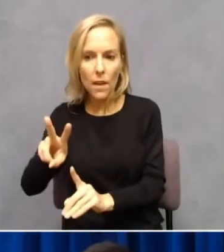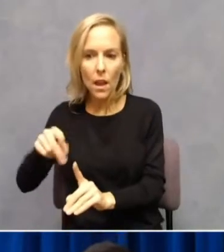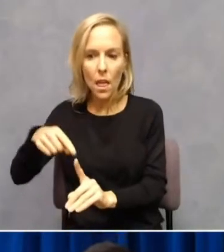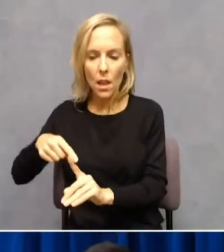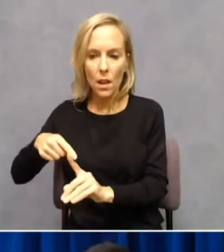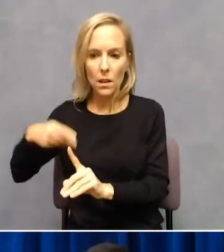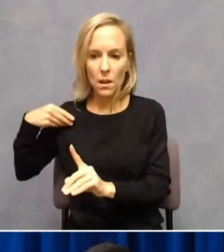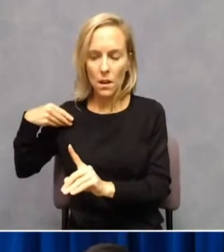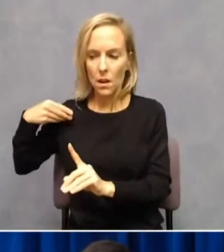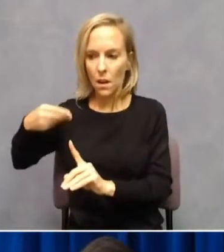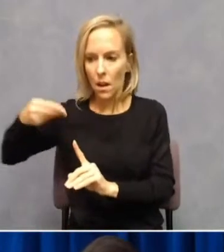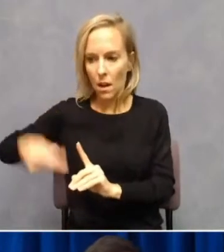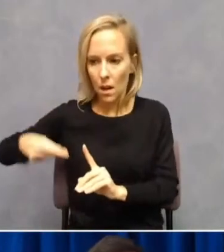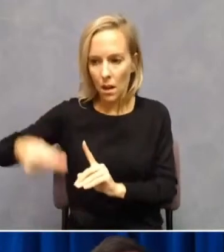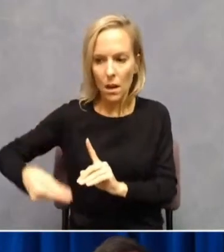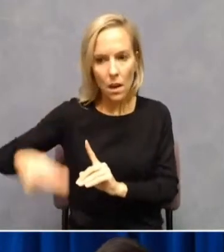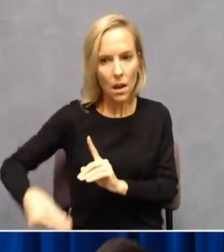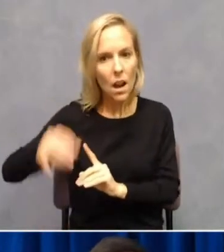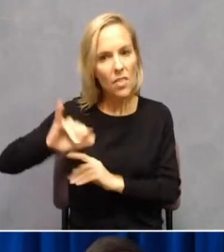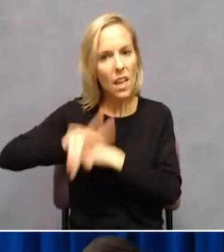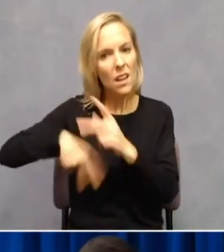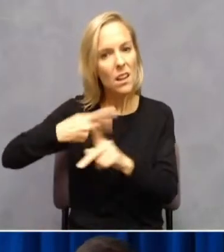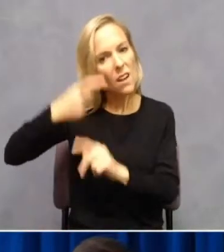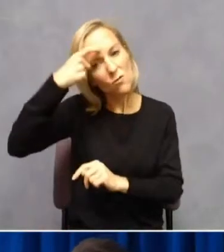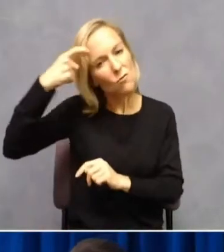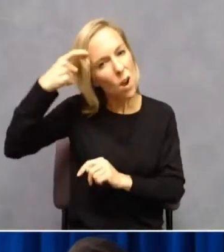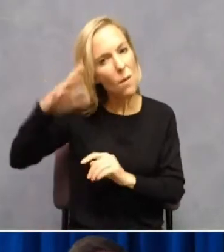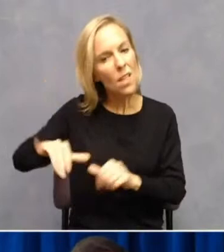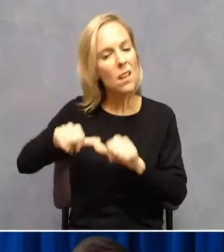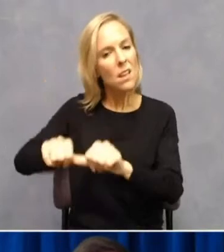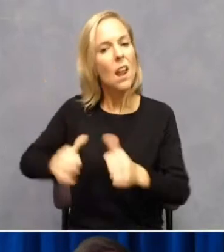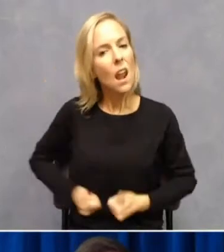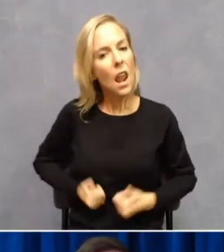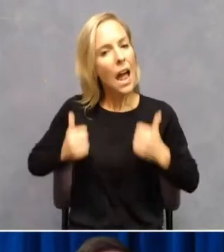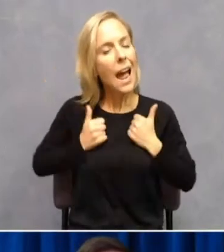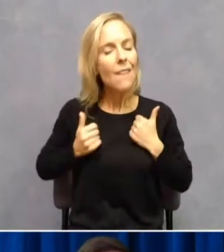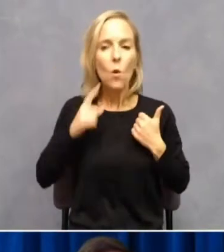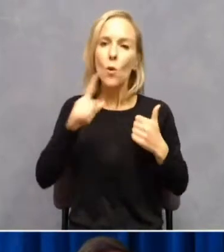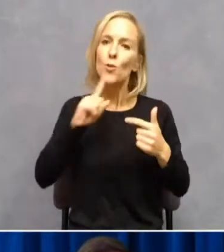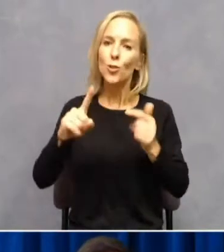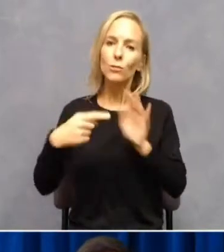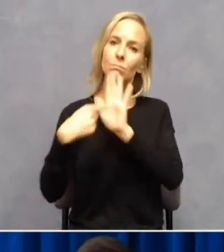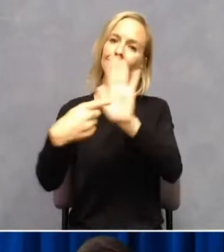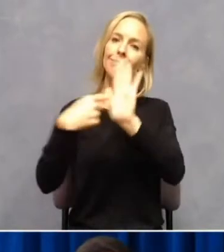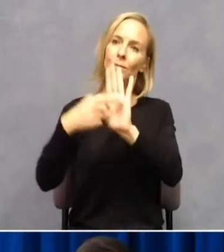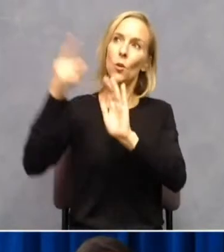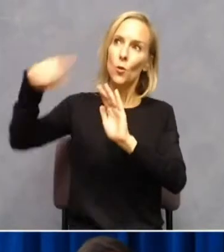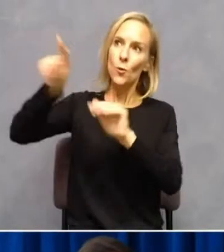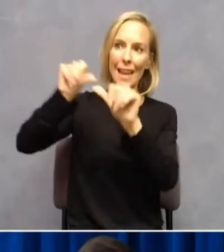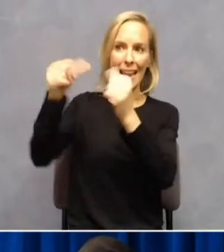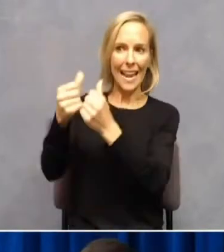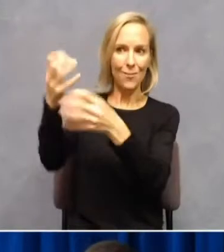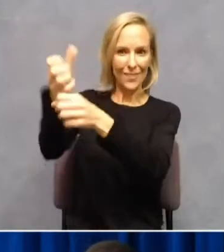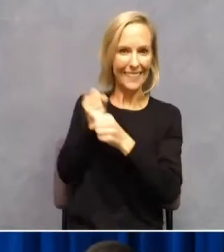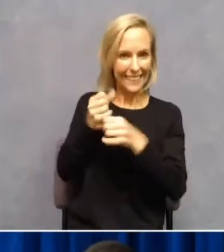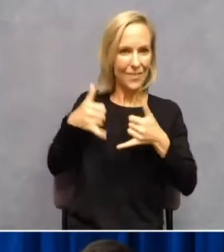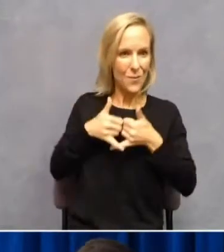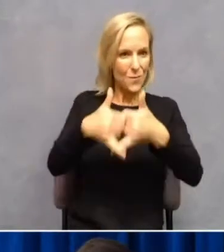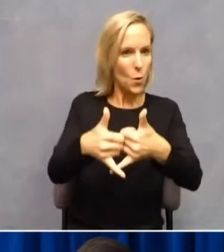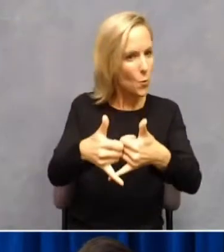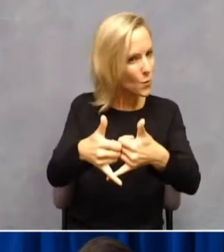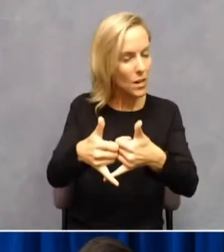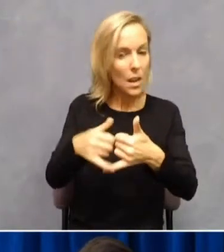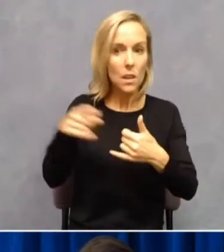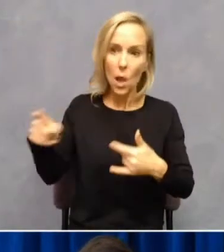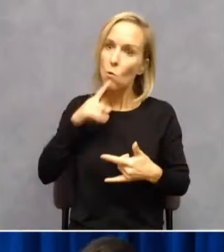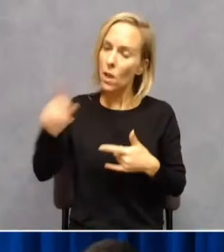entire lives. So I want to highlight a few of the agencies that are receiving these awards. They are earned, not given, and there's some